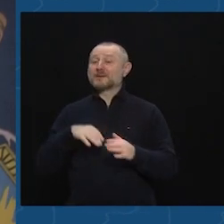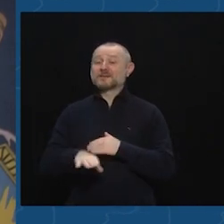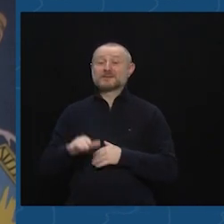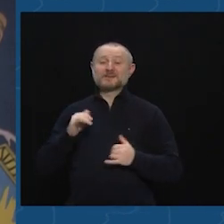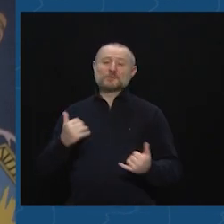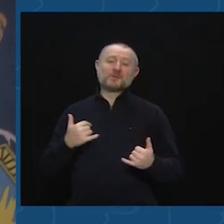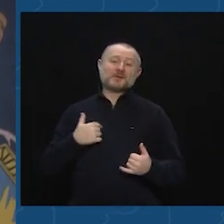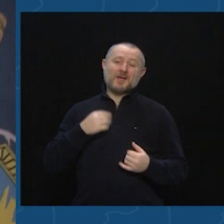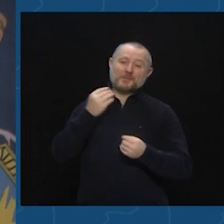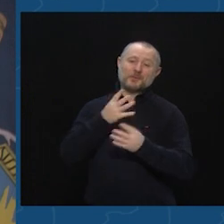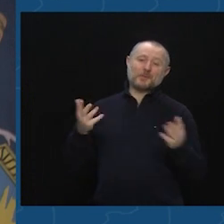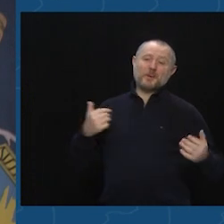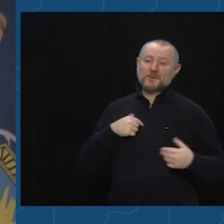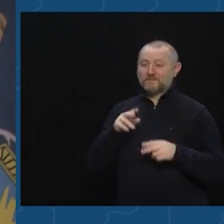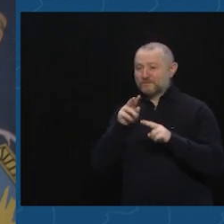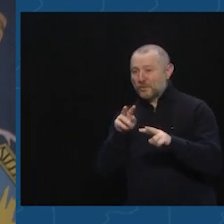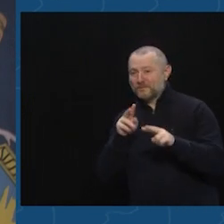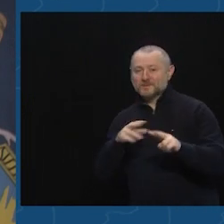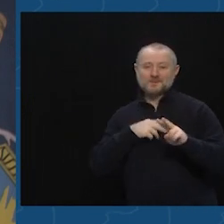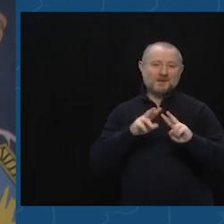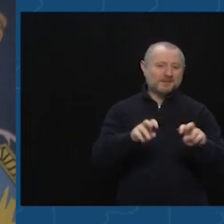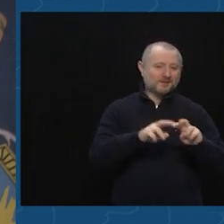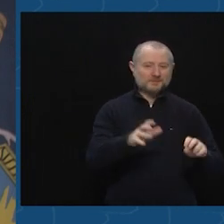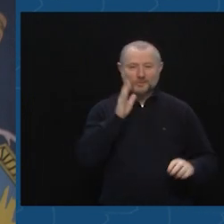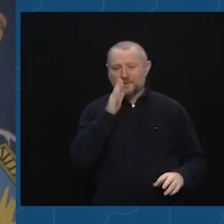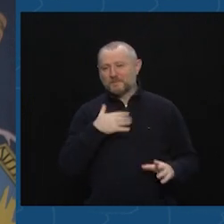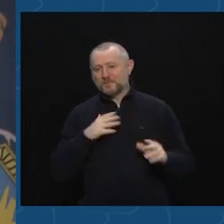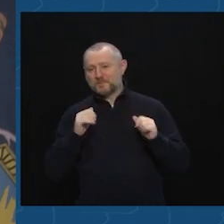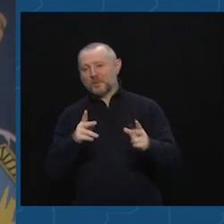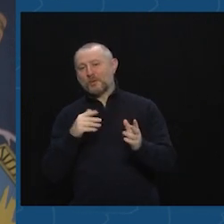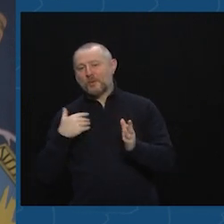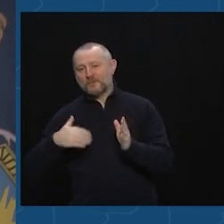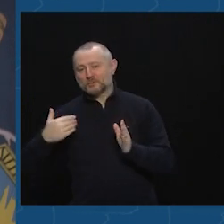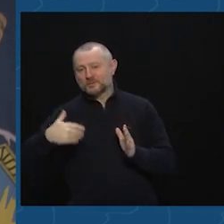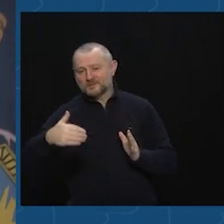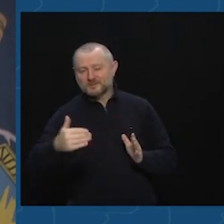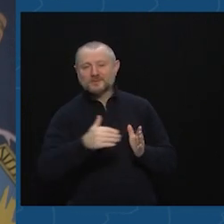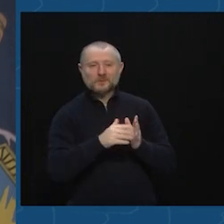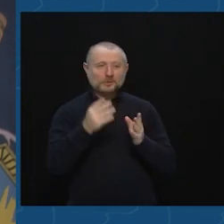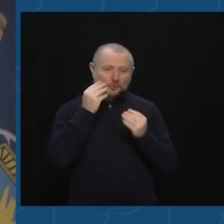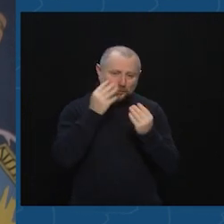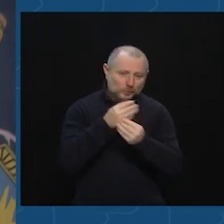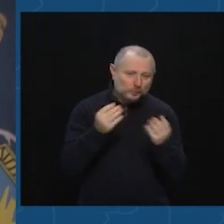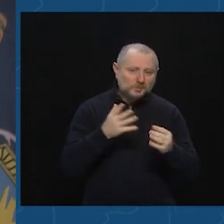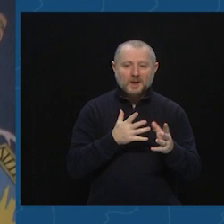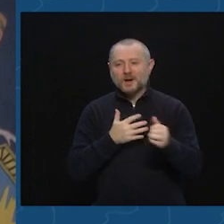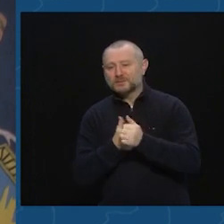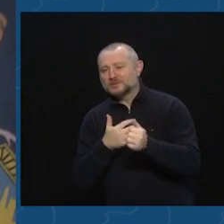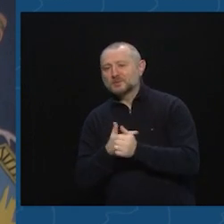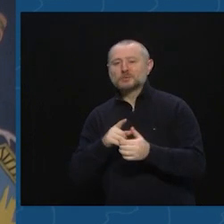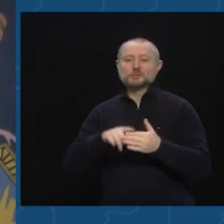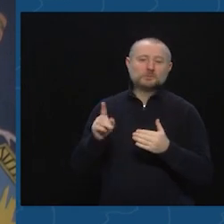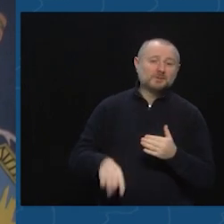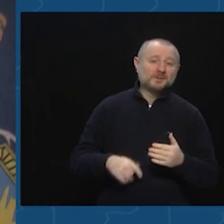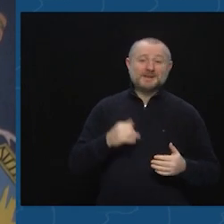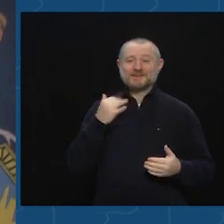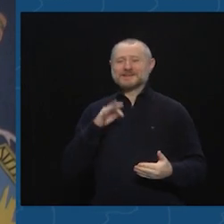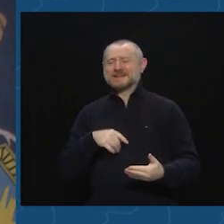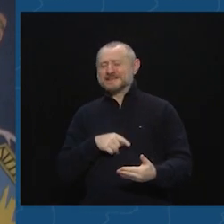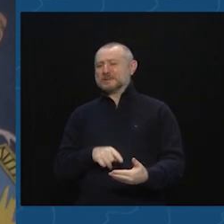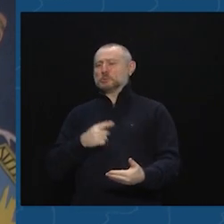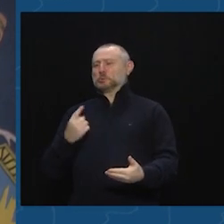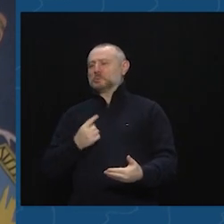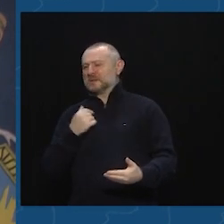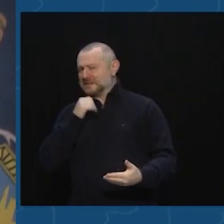coming back over and over and over and showing all of you the results, and if something isn't working the way I expect, we pivot, we try